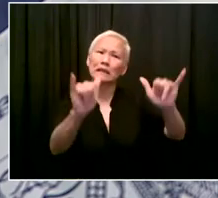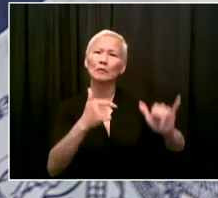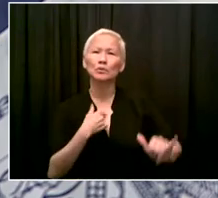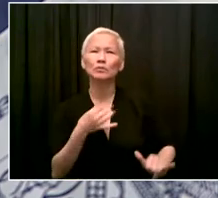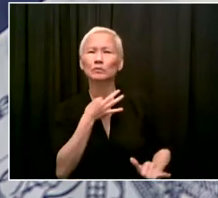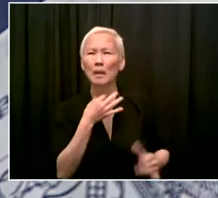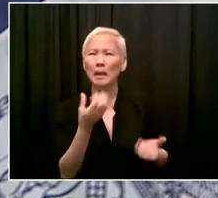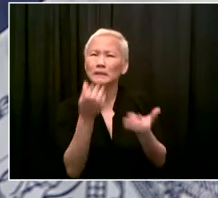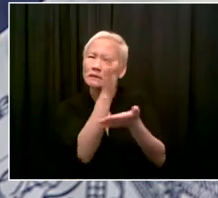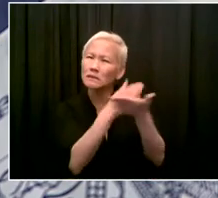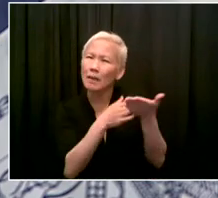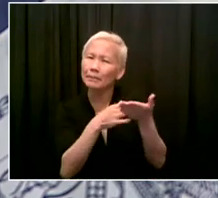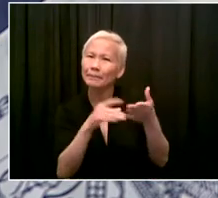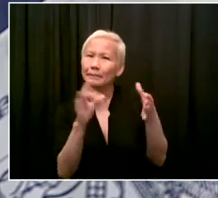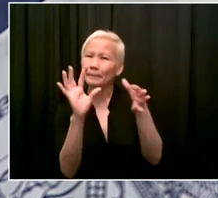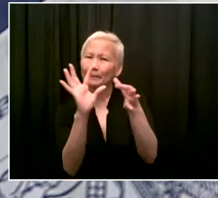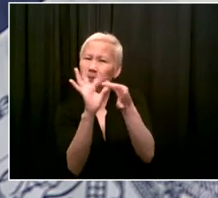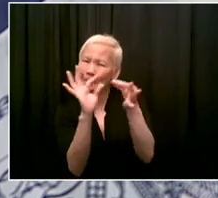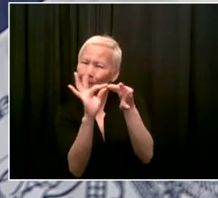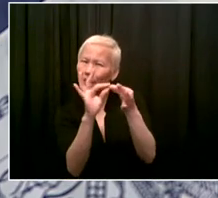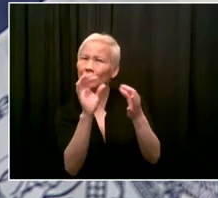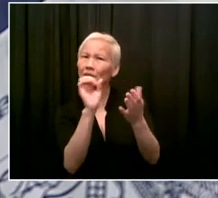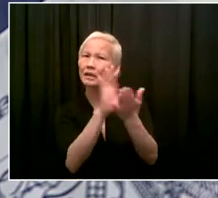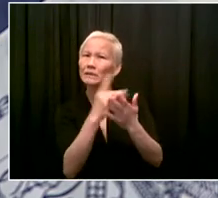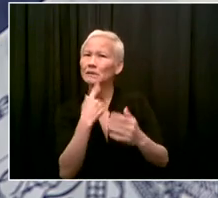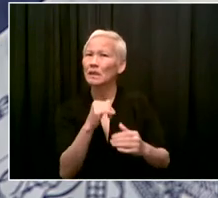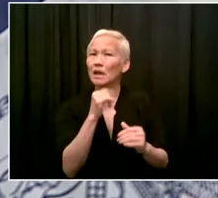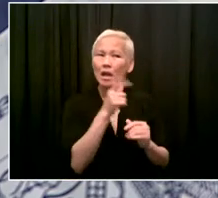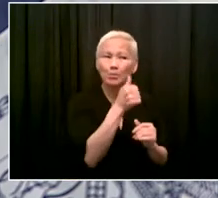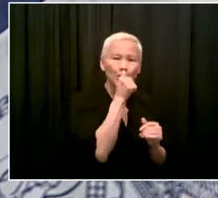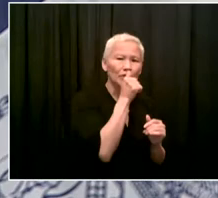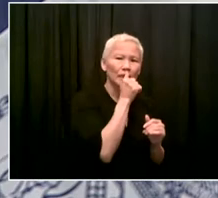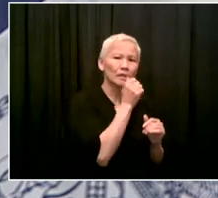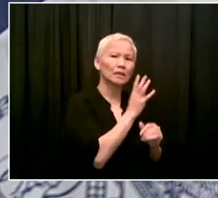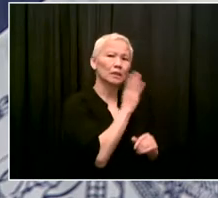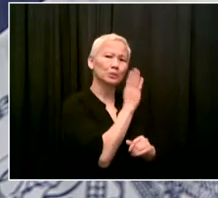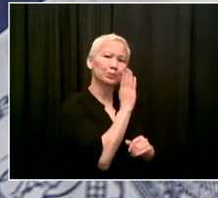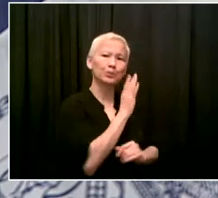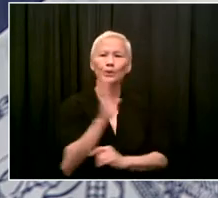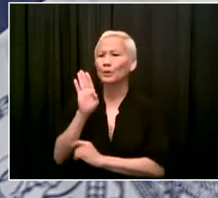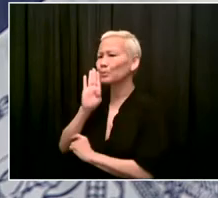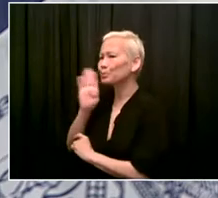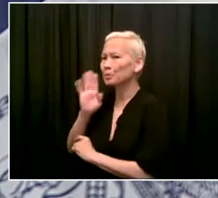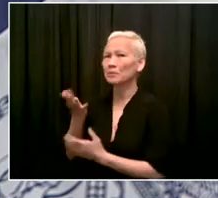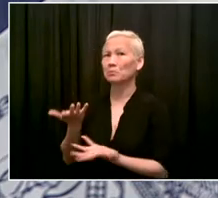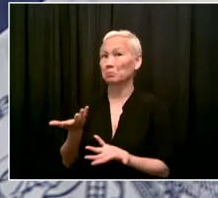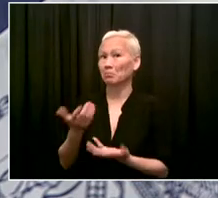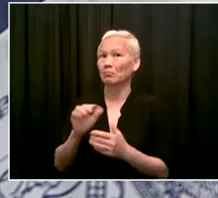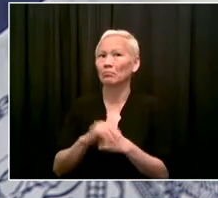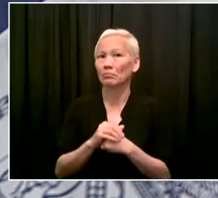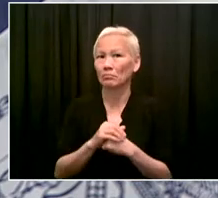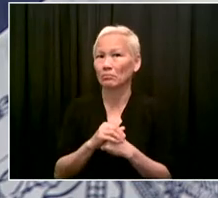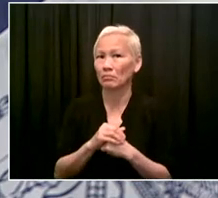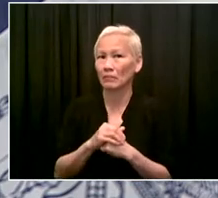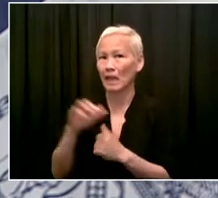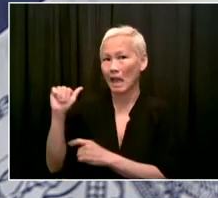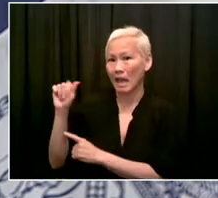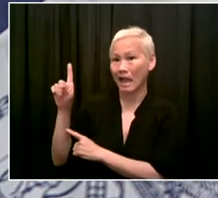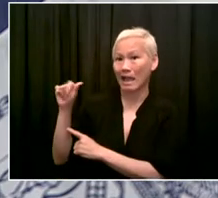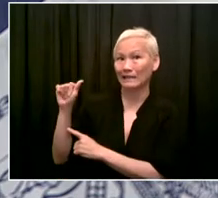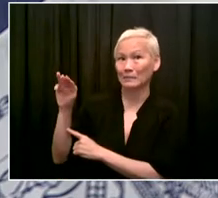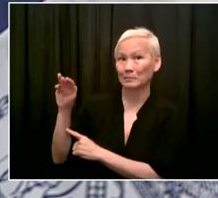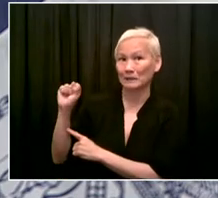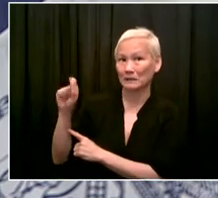night, obviously they are not finalized. But how are you feeling with the results last